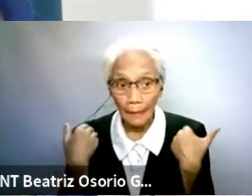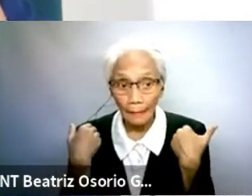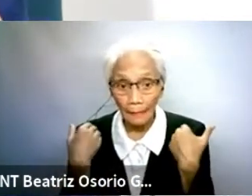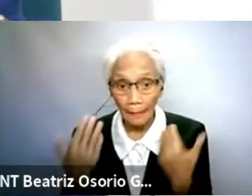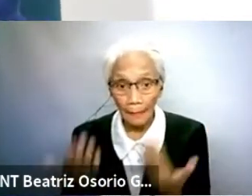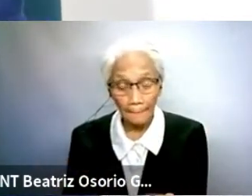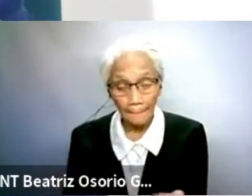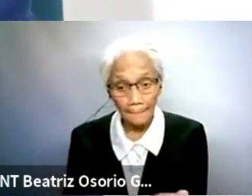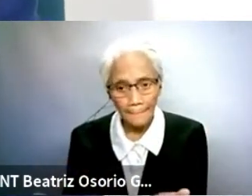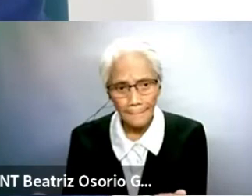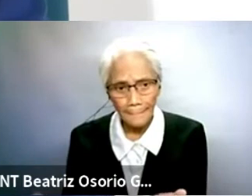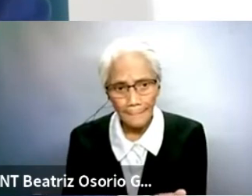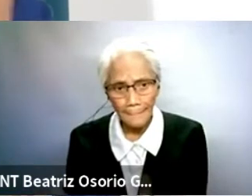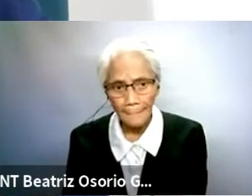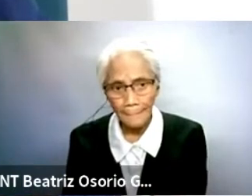Kidron.